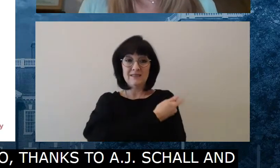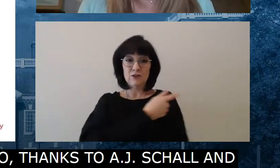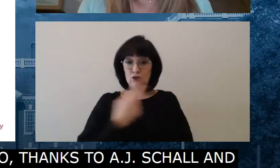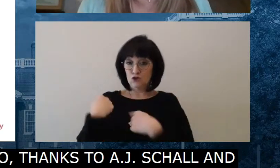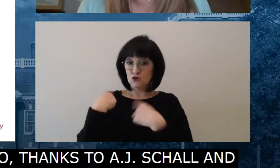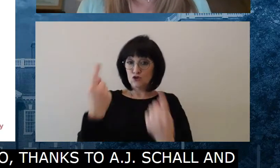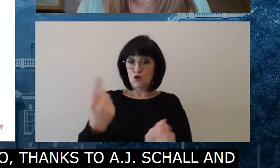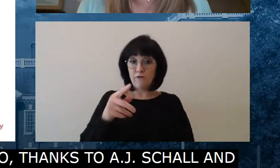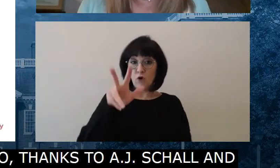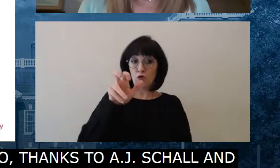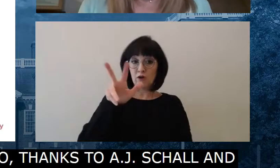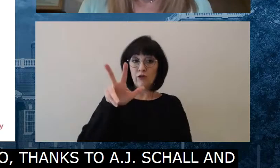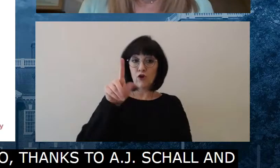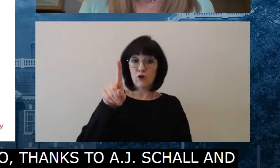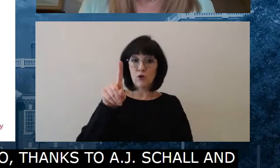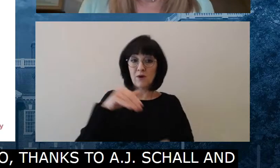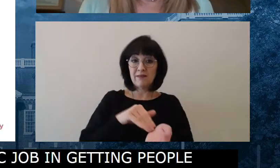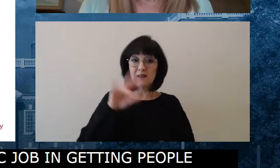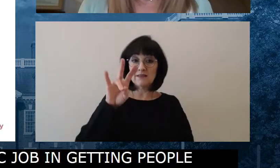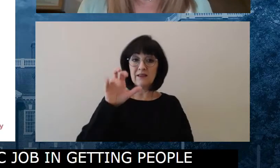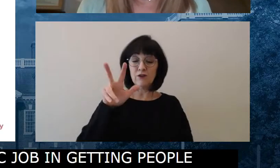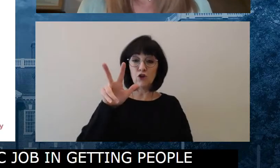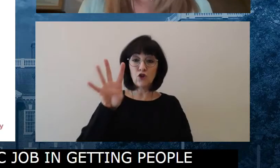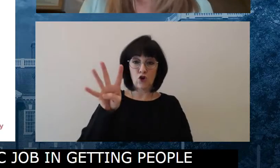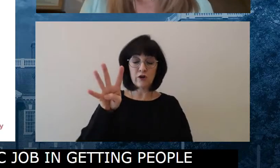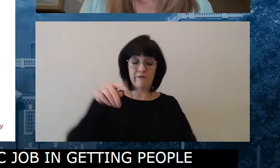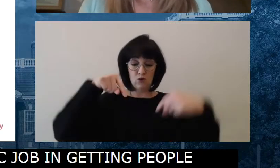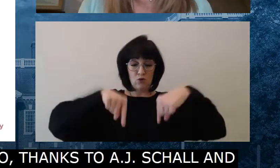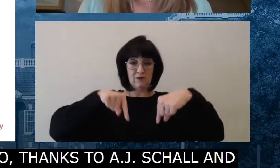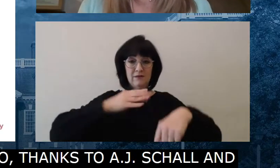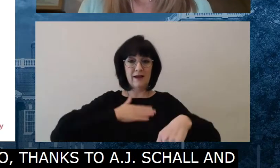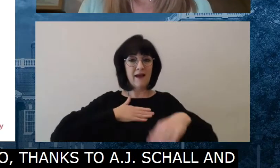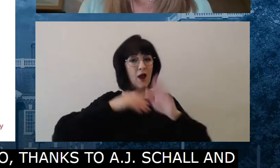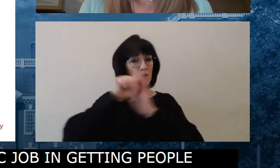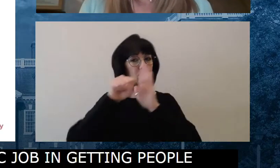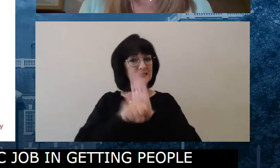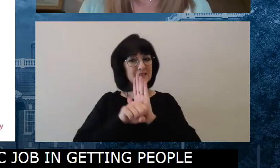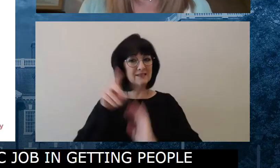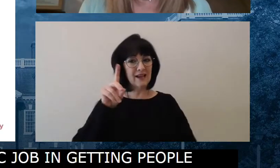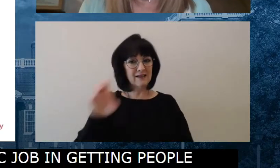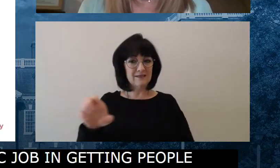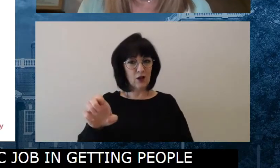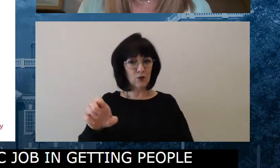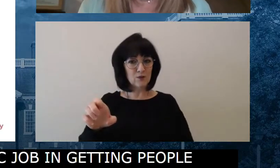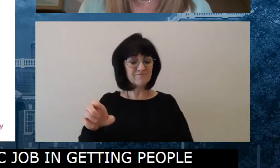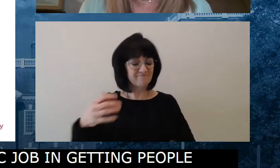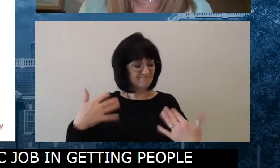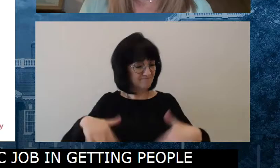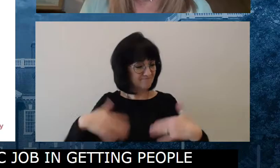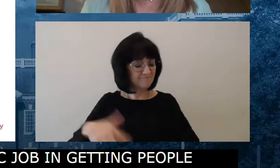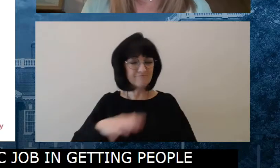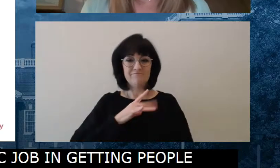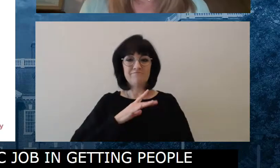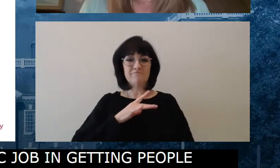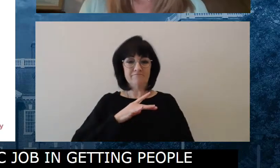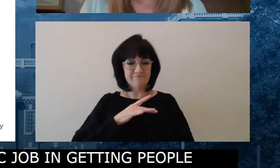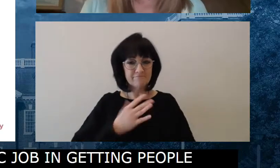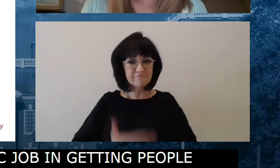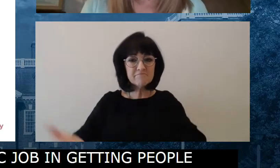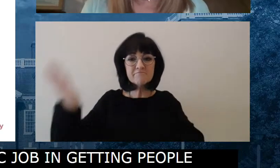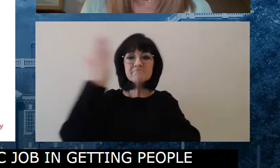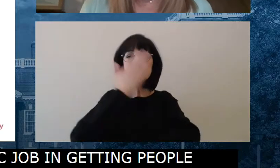331,734 doses administered in our state, which is great. A lot of progress has been made, and we're seeing